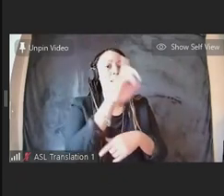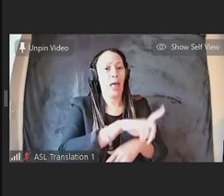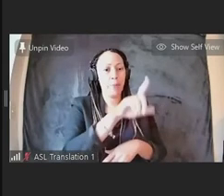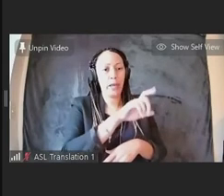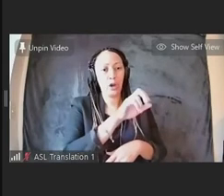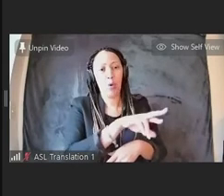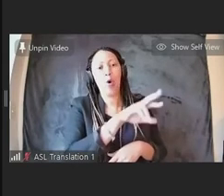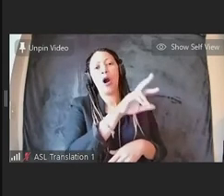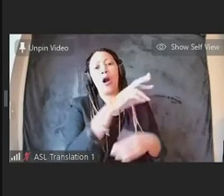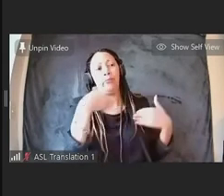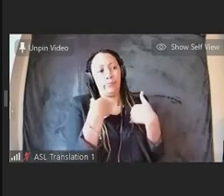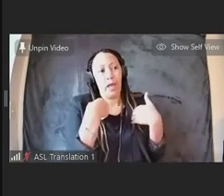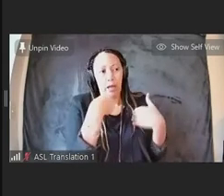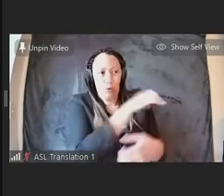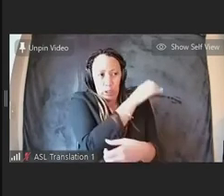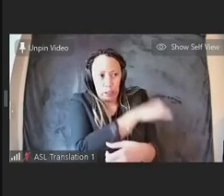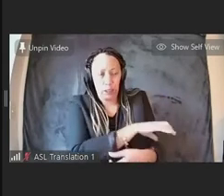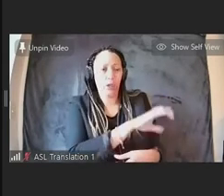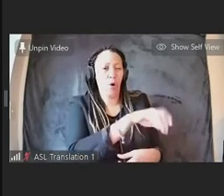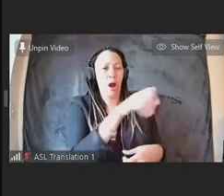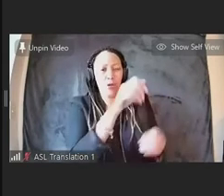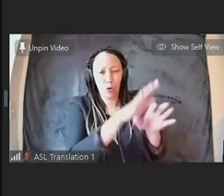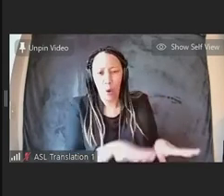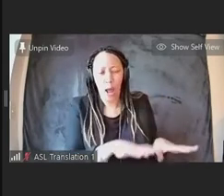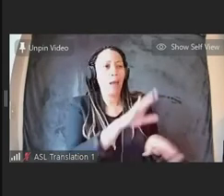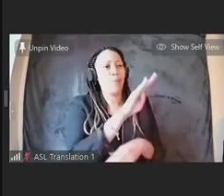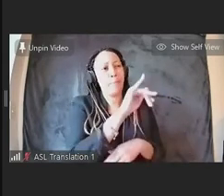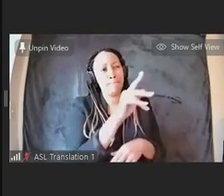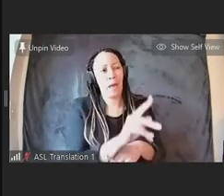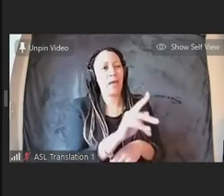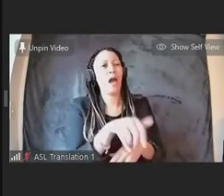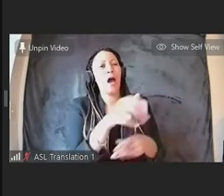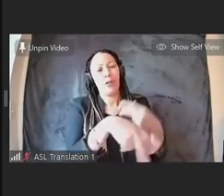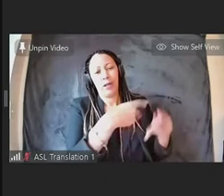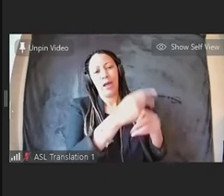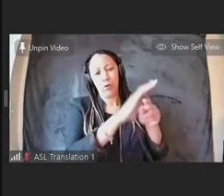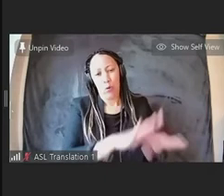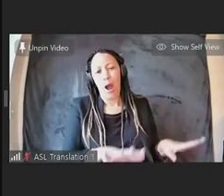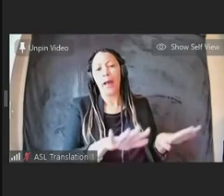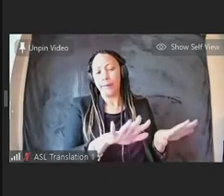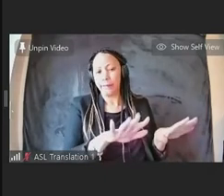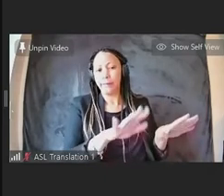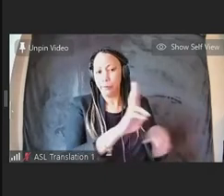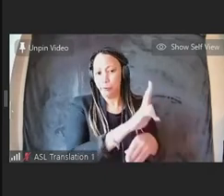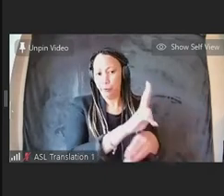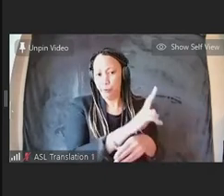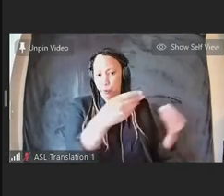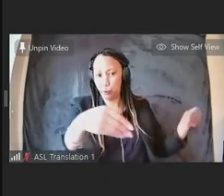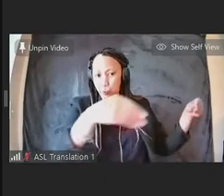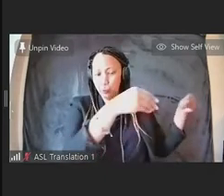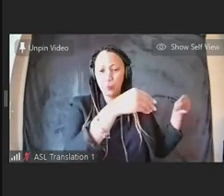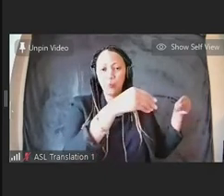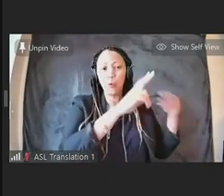said, a veterinary clinic or other quiet, a bank, other kinds of quiet retail uses. And we had given the community